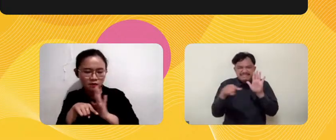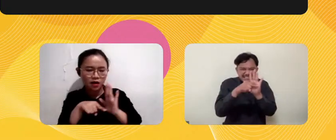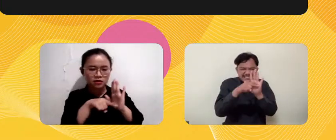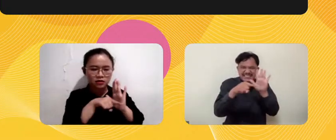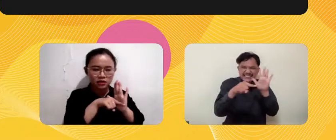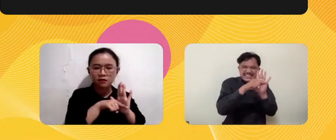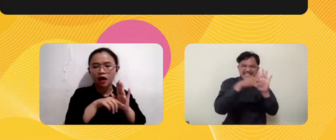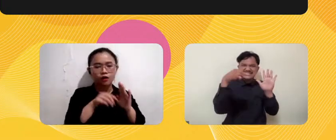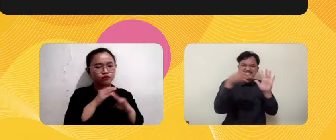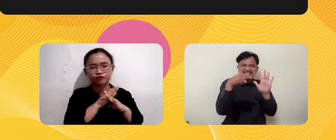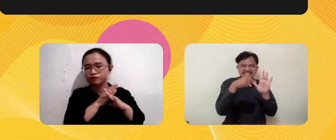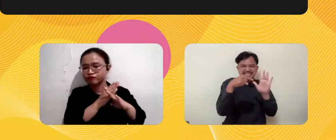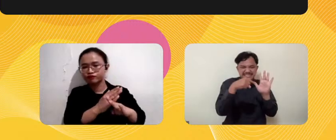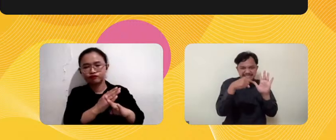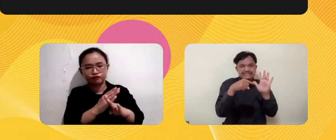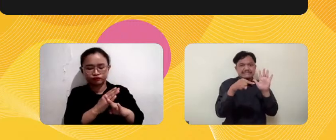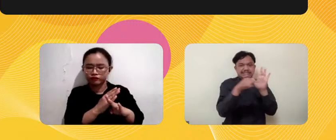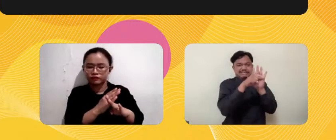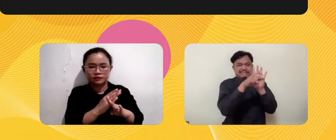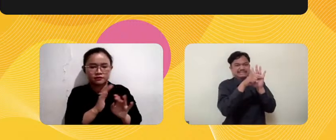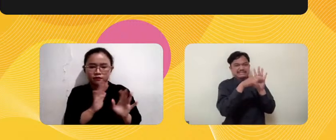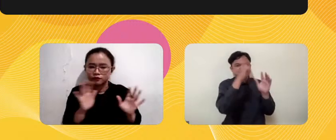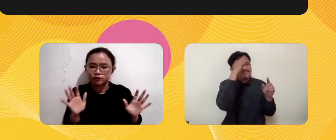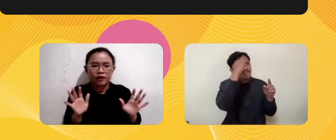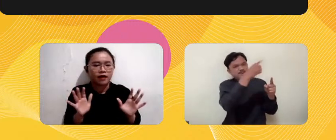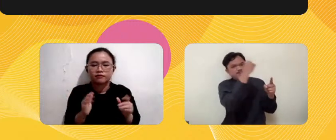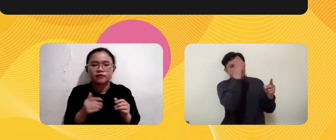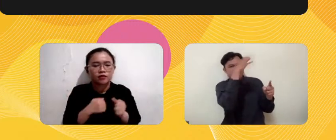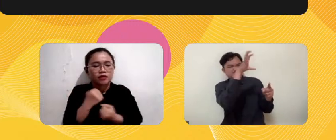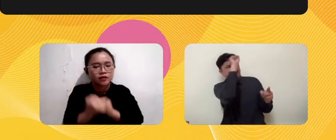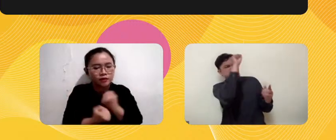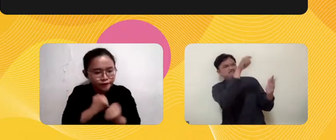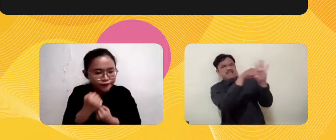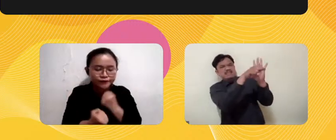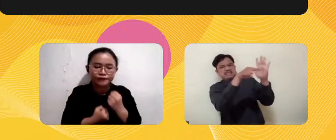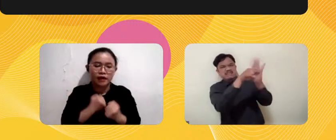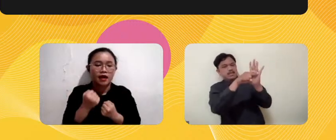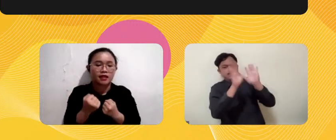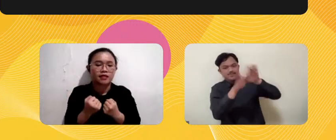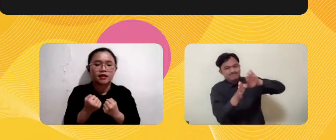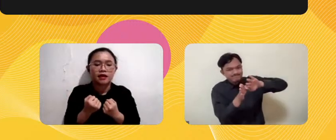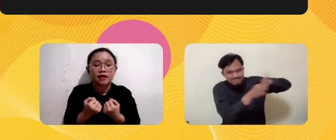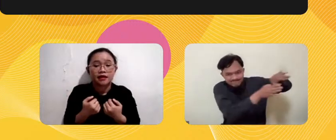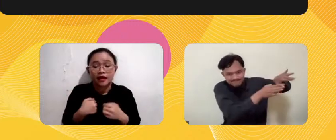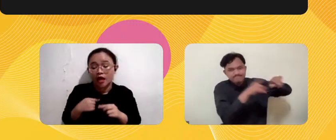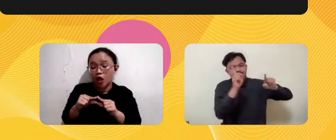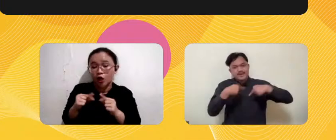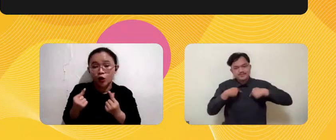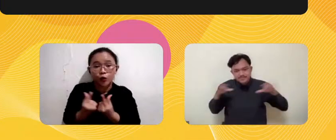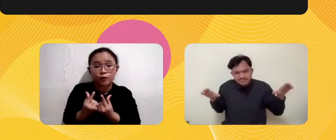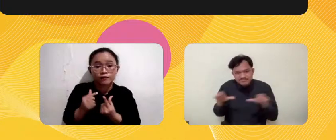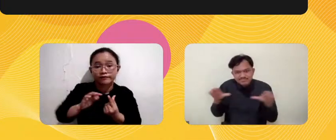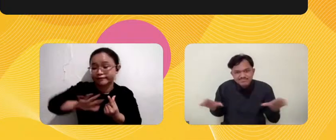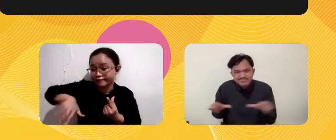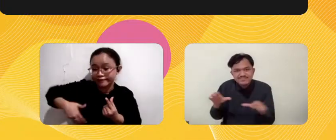messages that we use with our campaigns. Yeah, that's it for me. Unless my group would want to